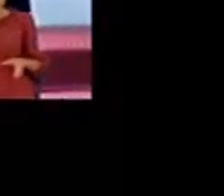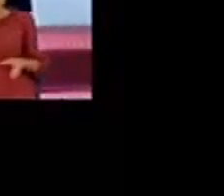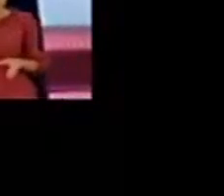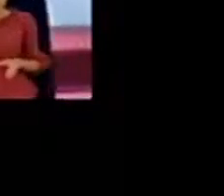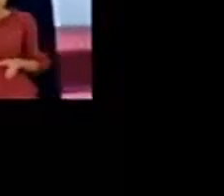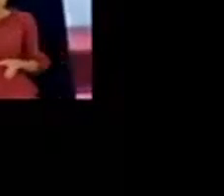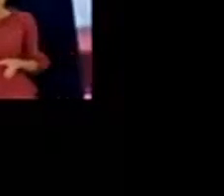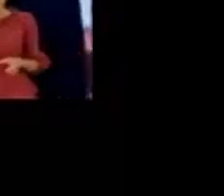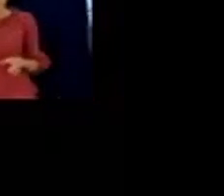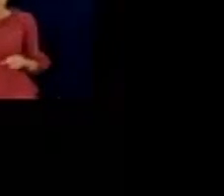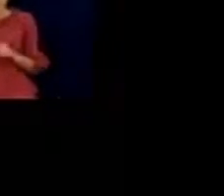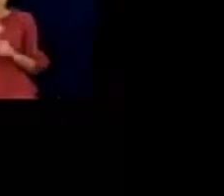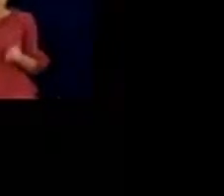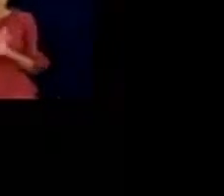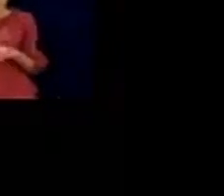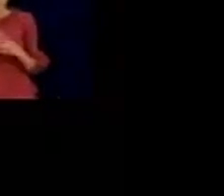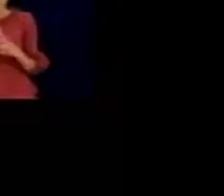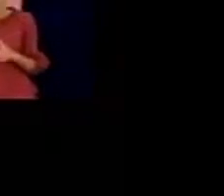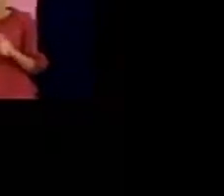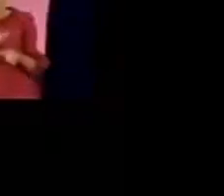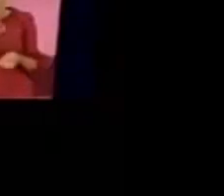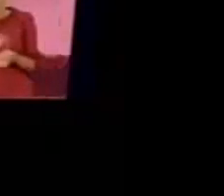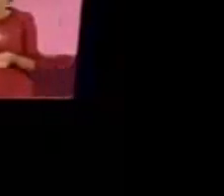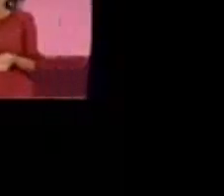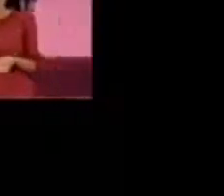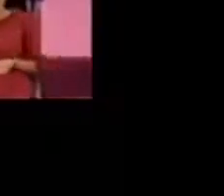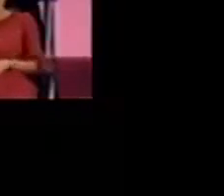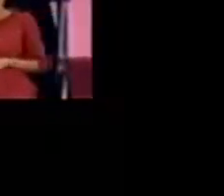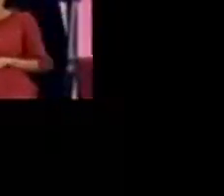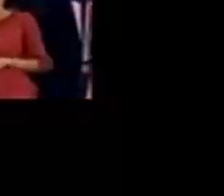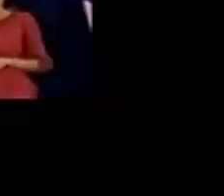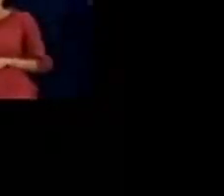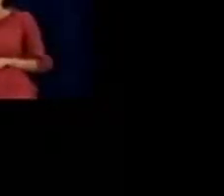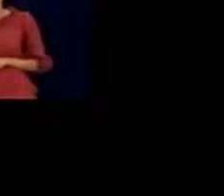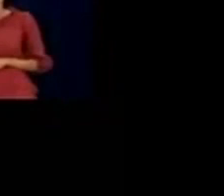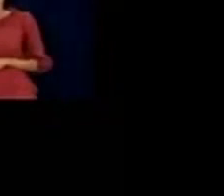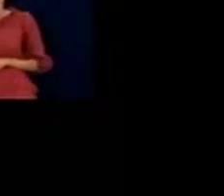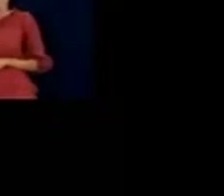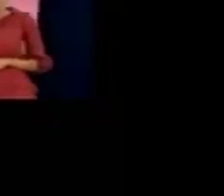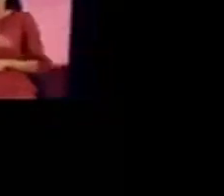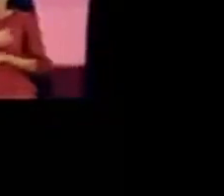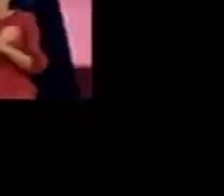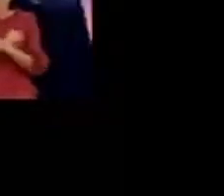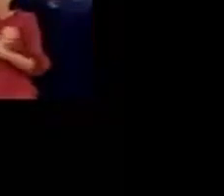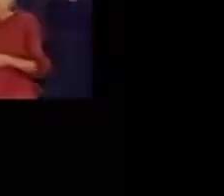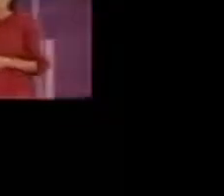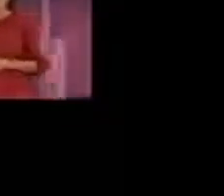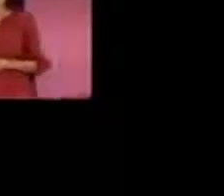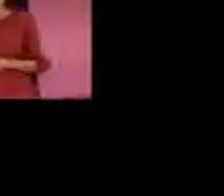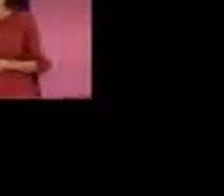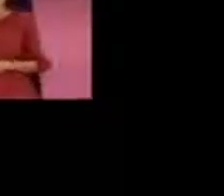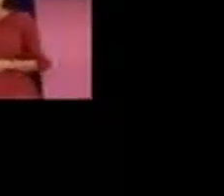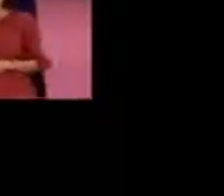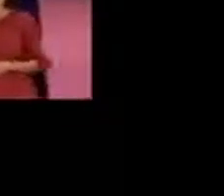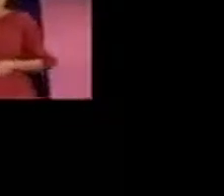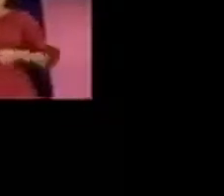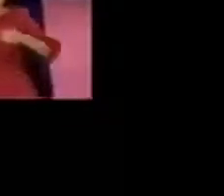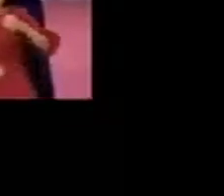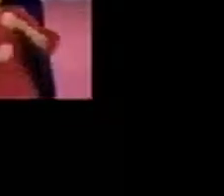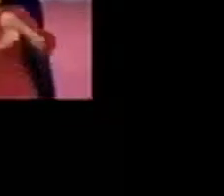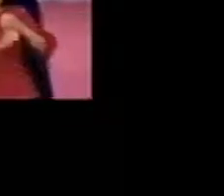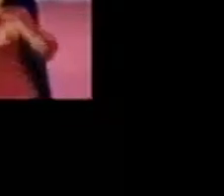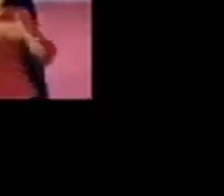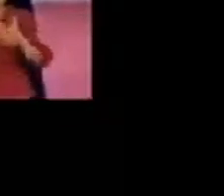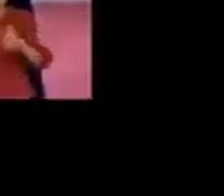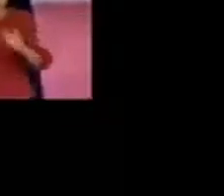be sufficient in every time of need. My love will be the anchor